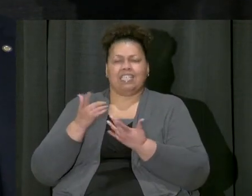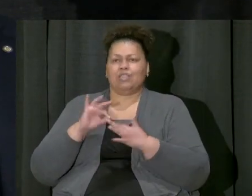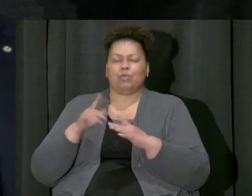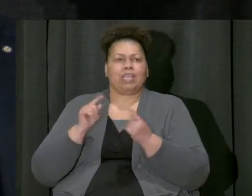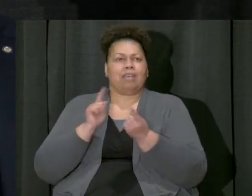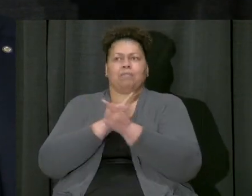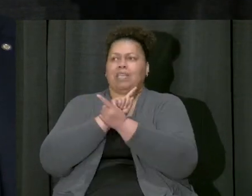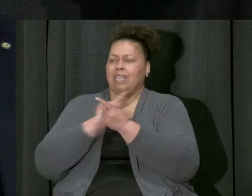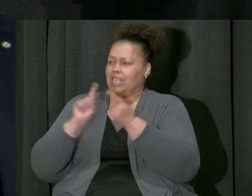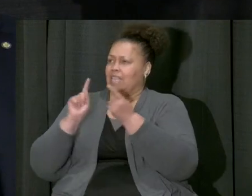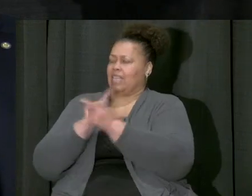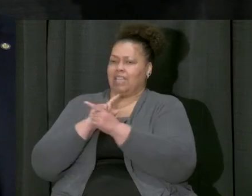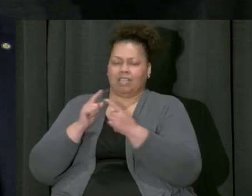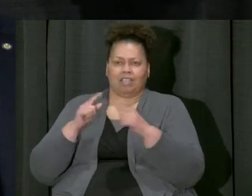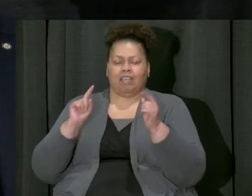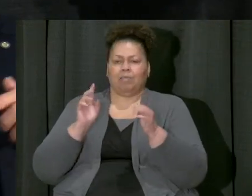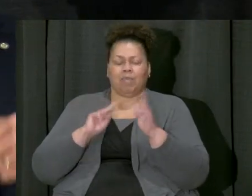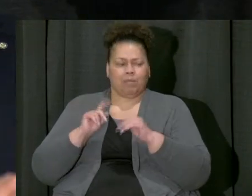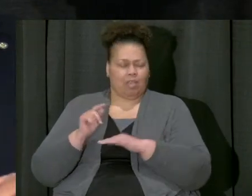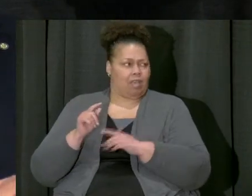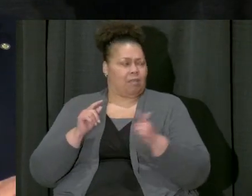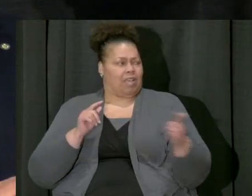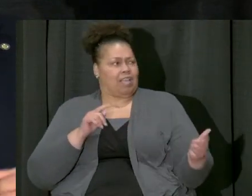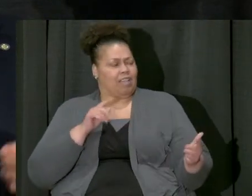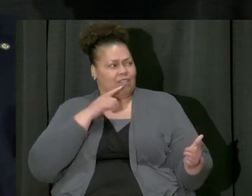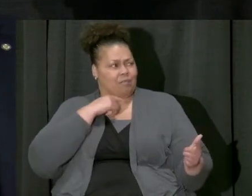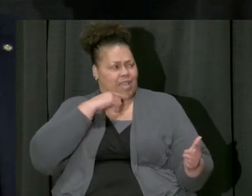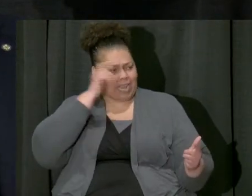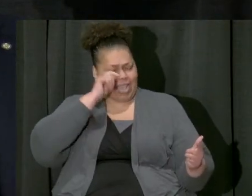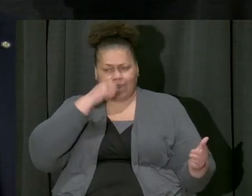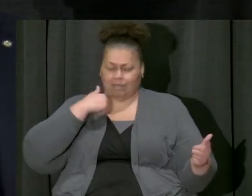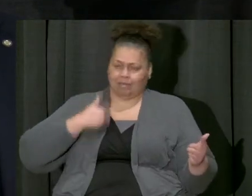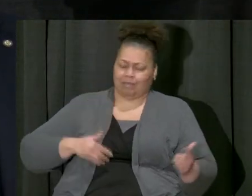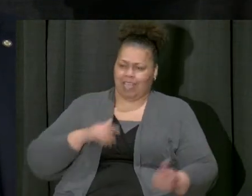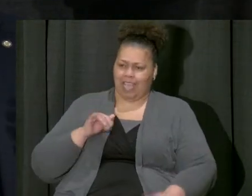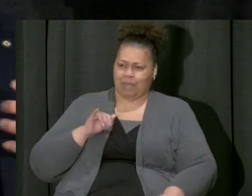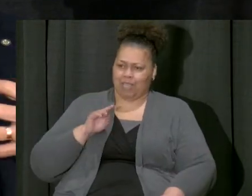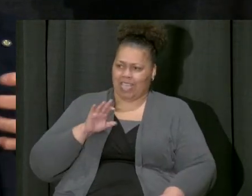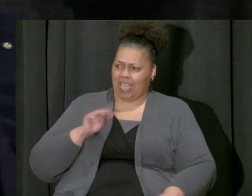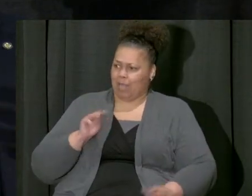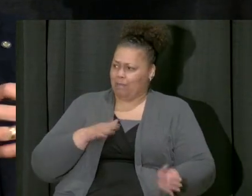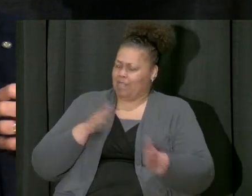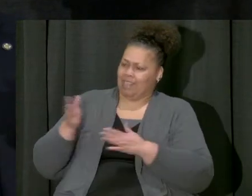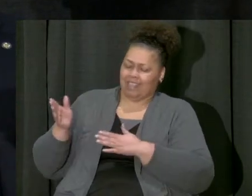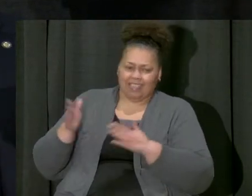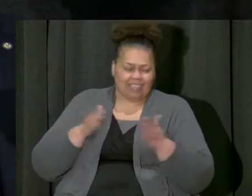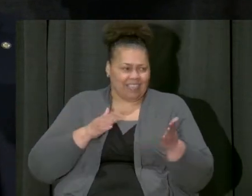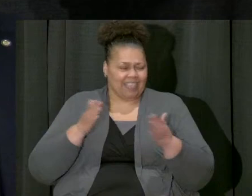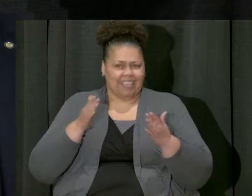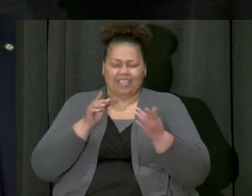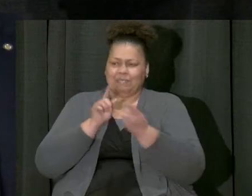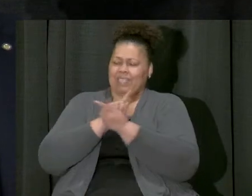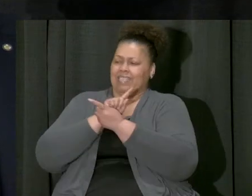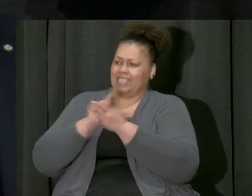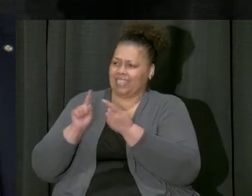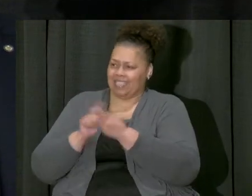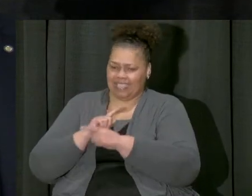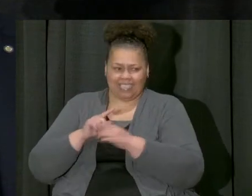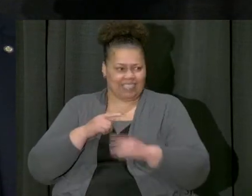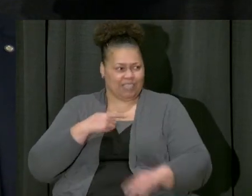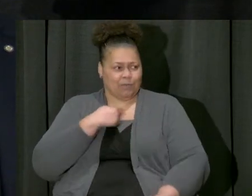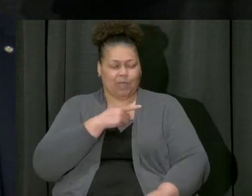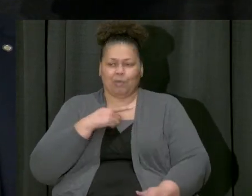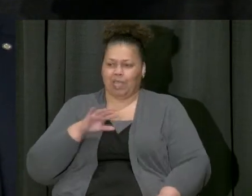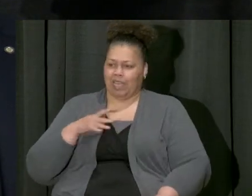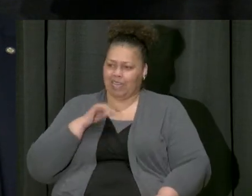is Nina from Red Hat, and I'm from IBM, and we were kind of not supposed to talk to each